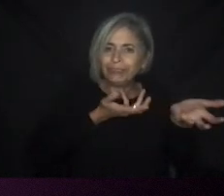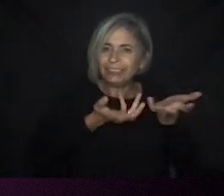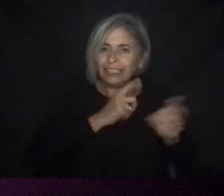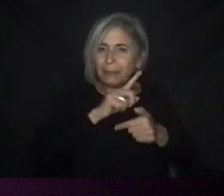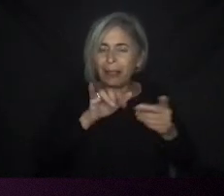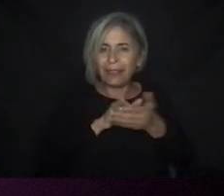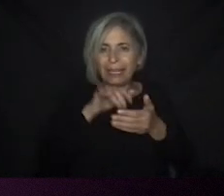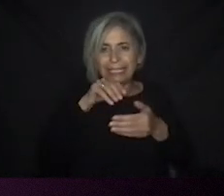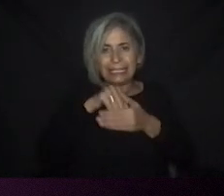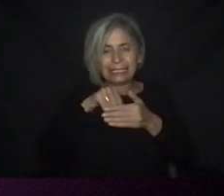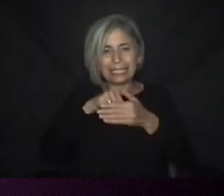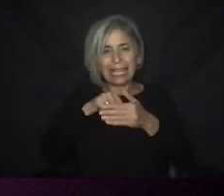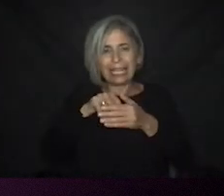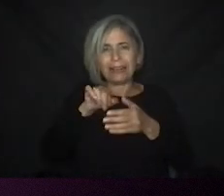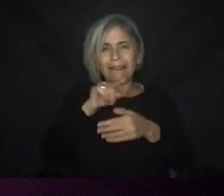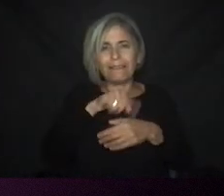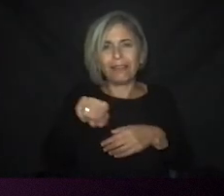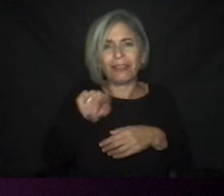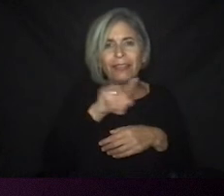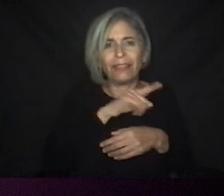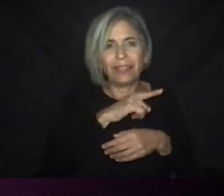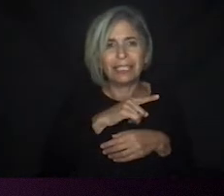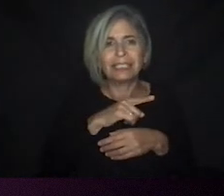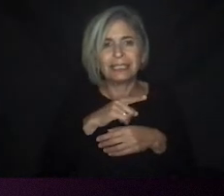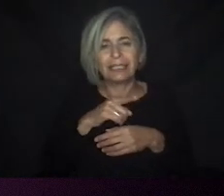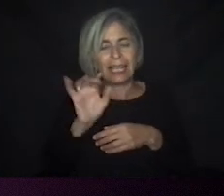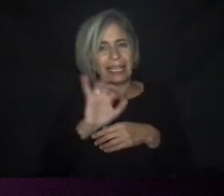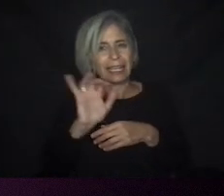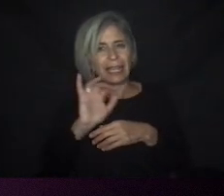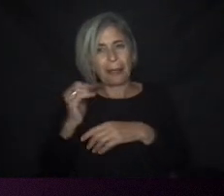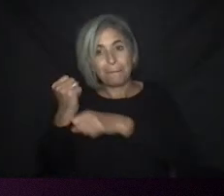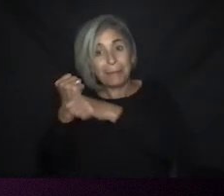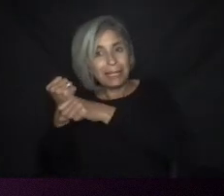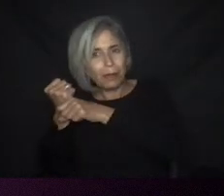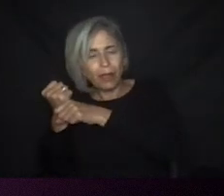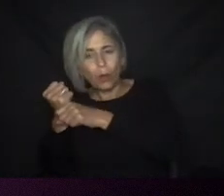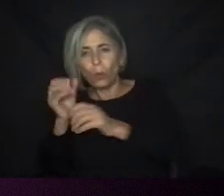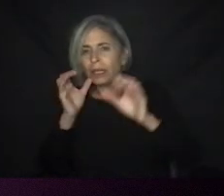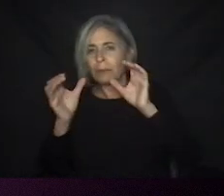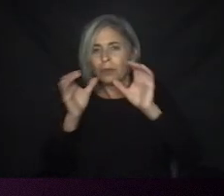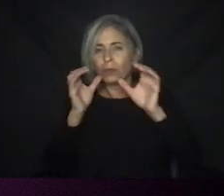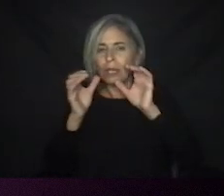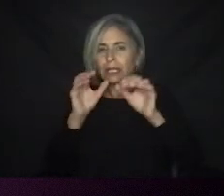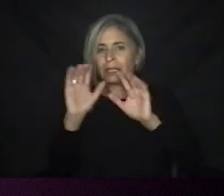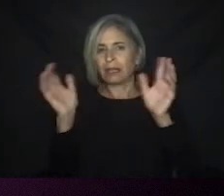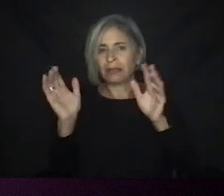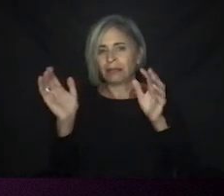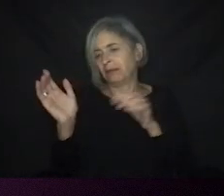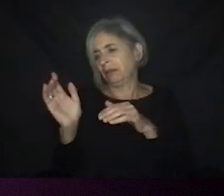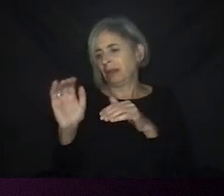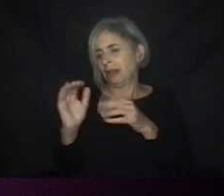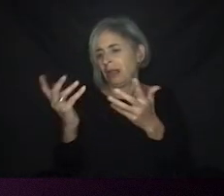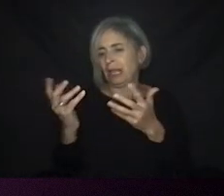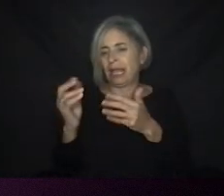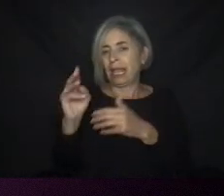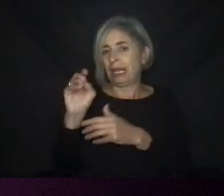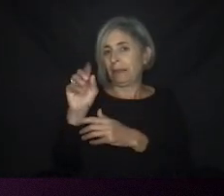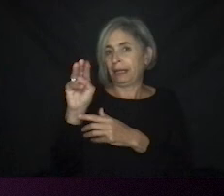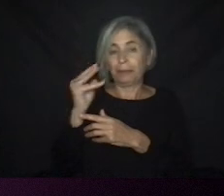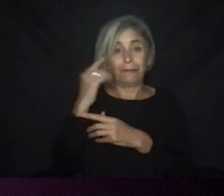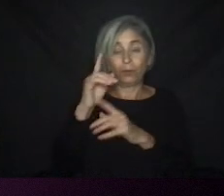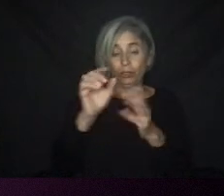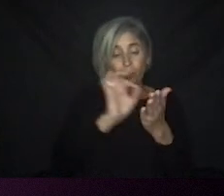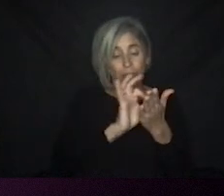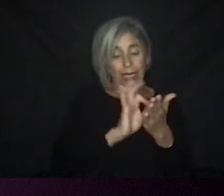is insider's baseball. It's which is fine. We all communicate on a medium that, you know, if you went to an